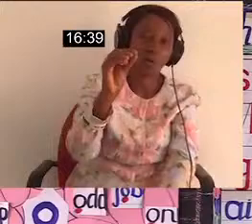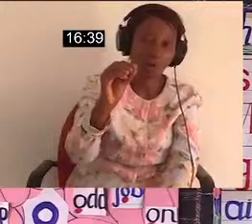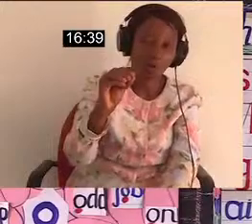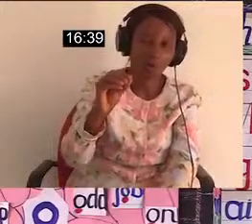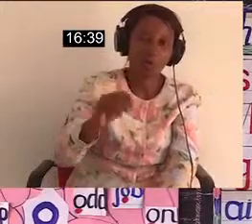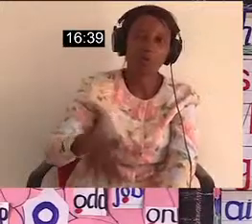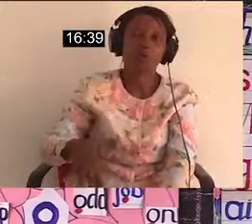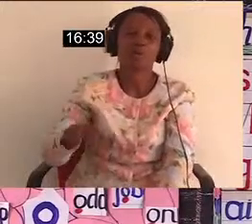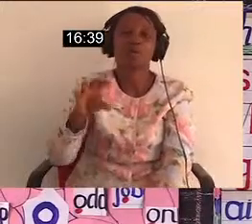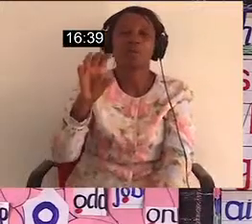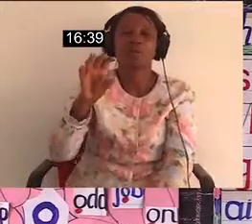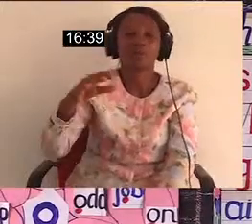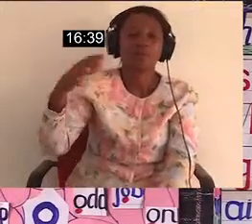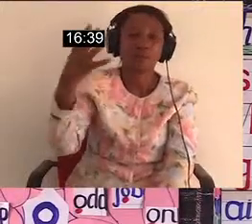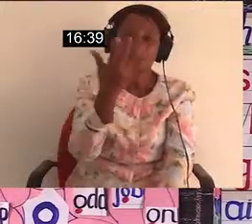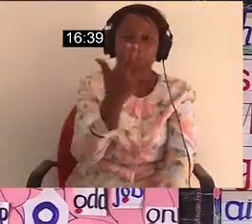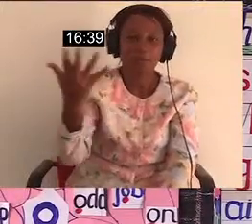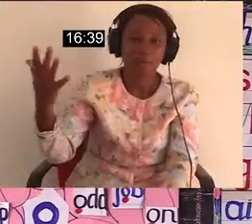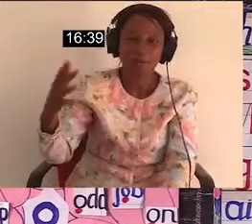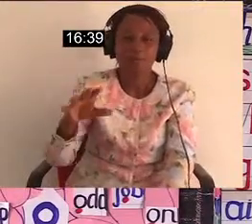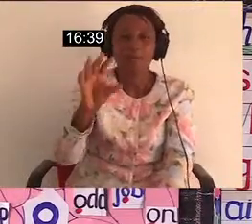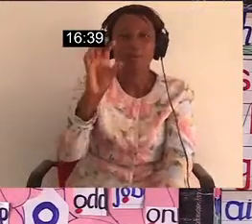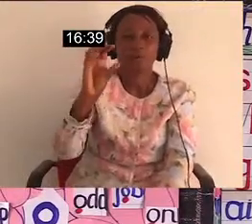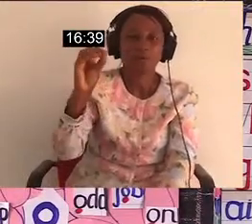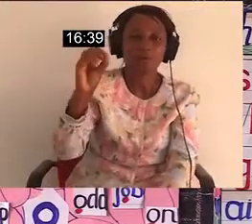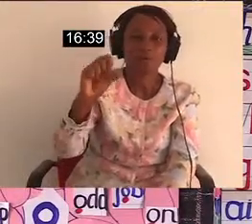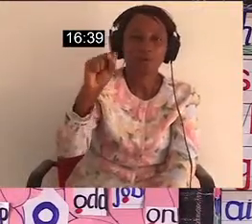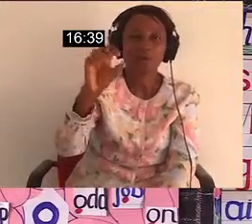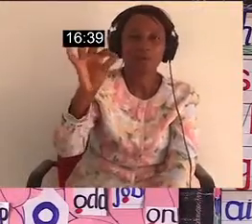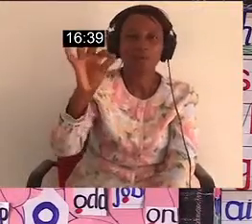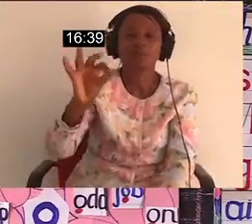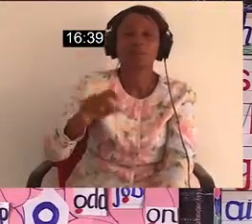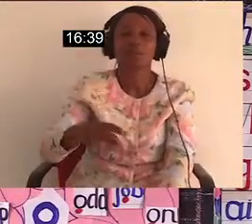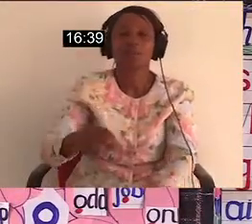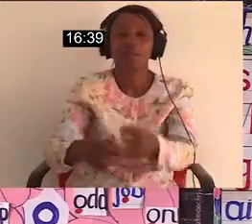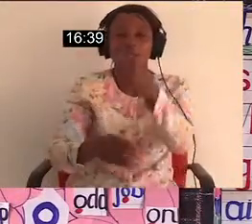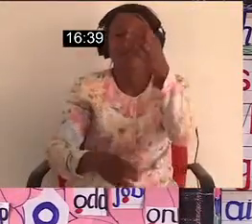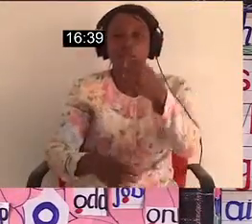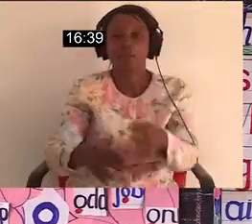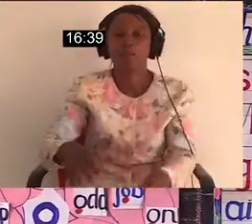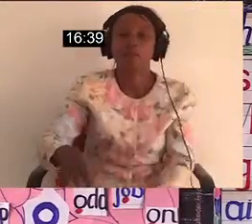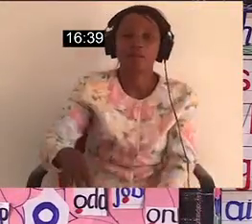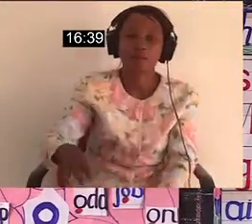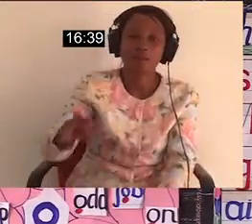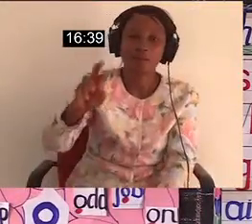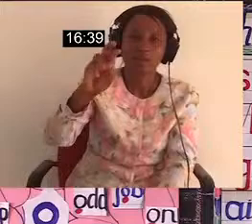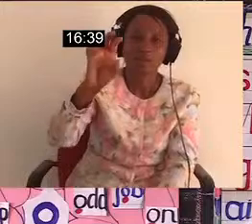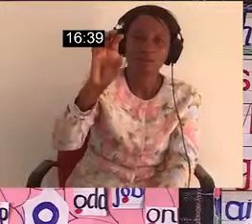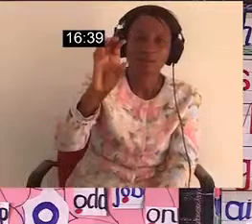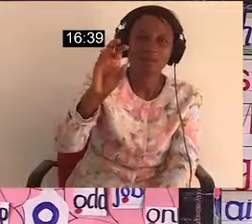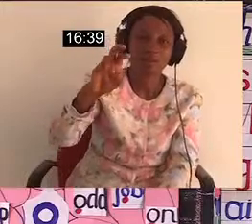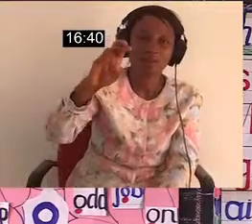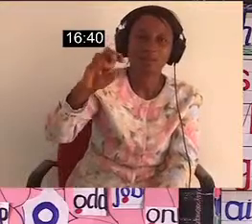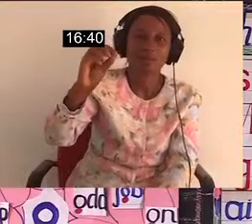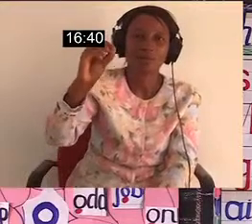there. Cost, we have O there. Crop, we have O